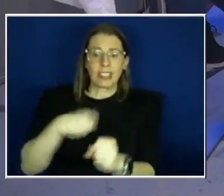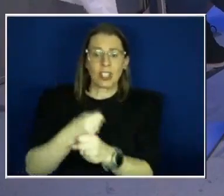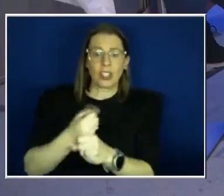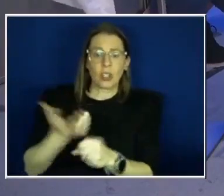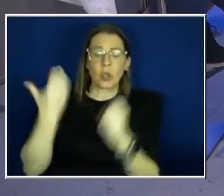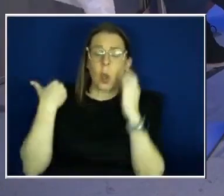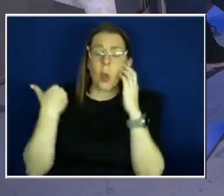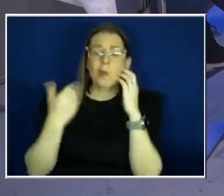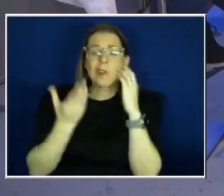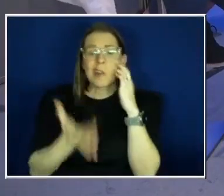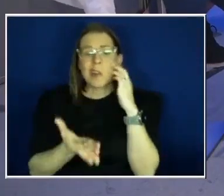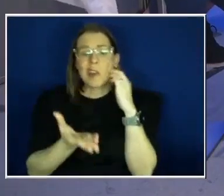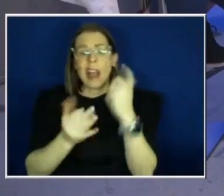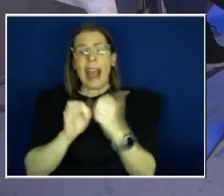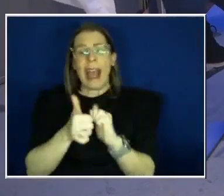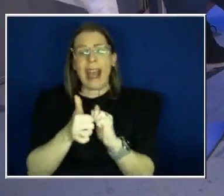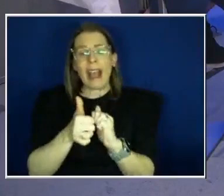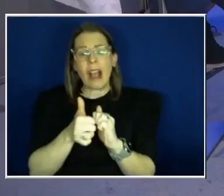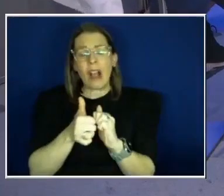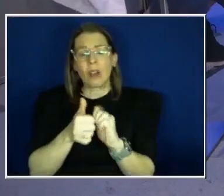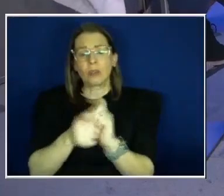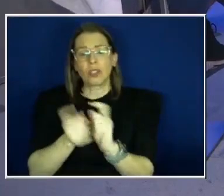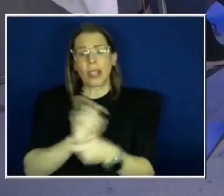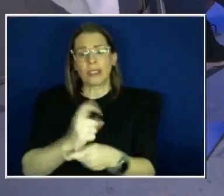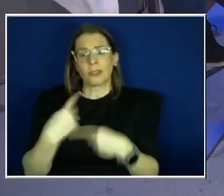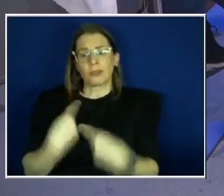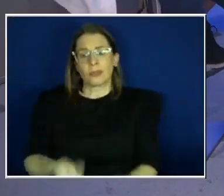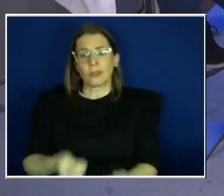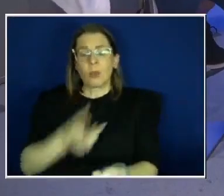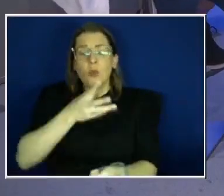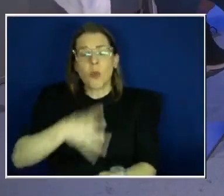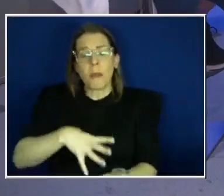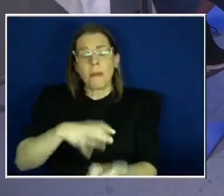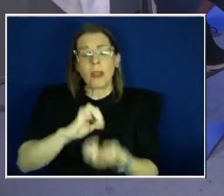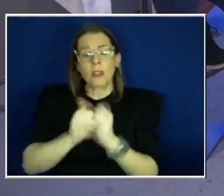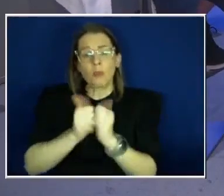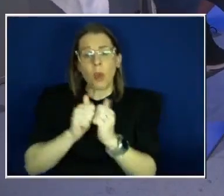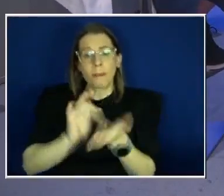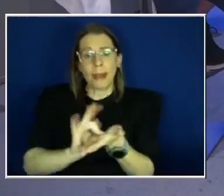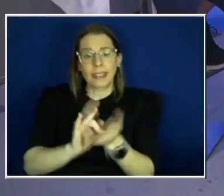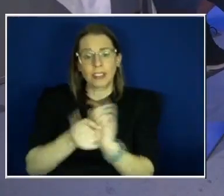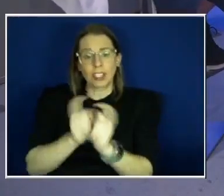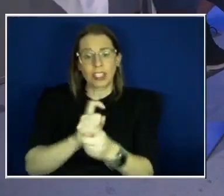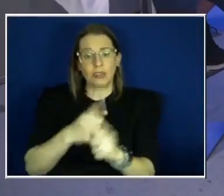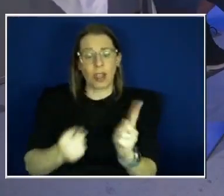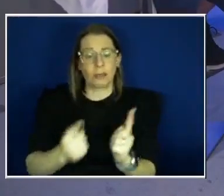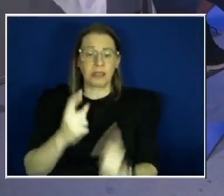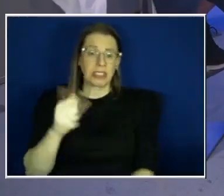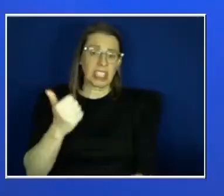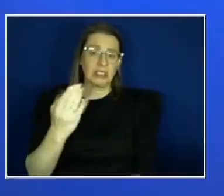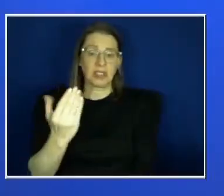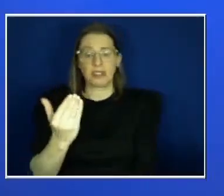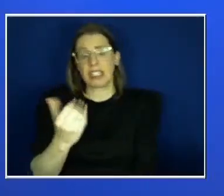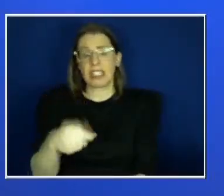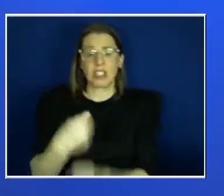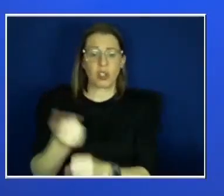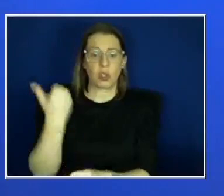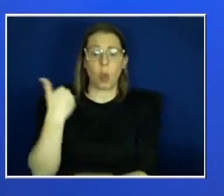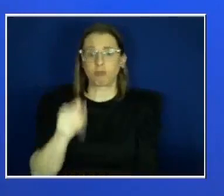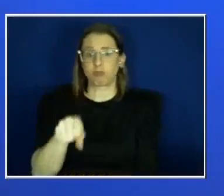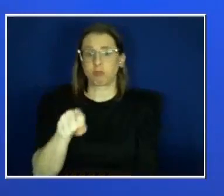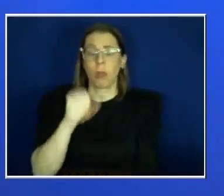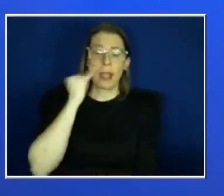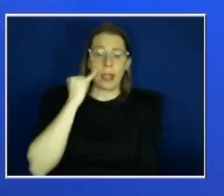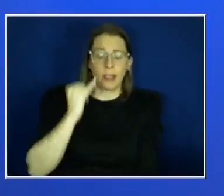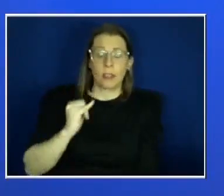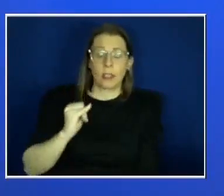just how it's changed, how women's sports medicine is different from maybe 10 or 15 years ago? Oh, yeah. So if you look